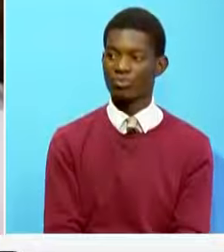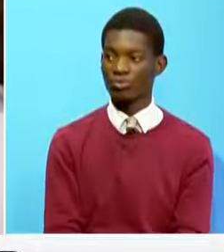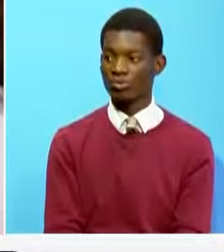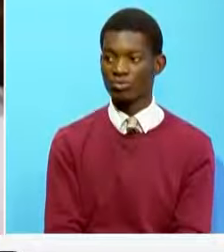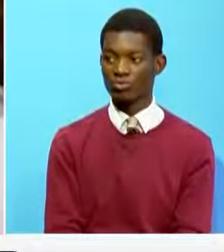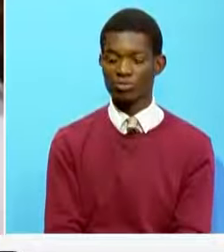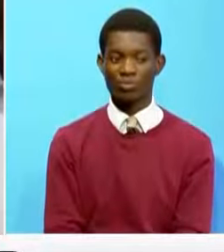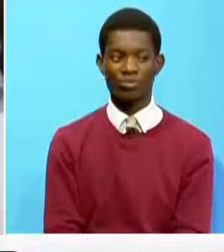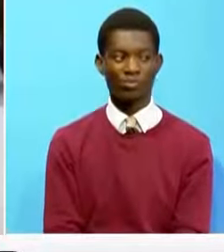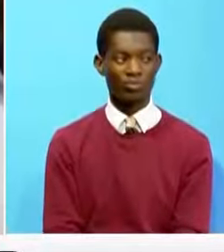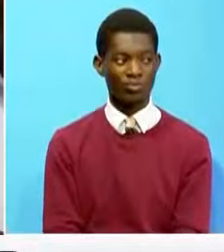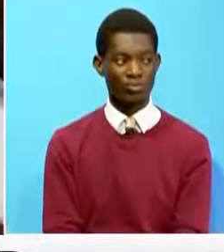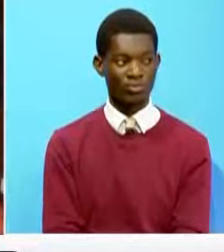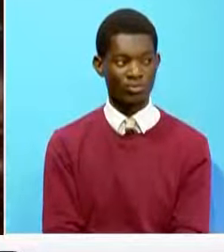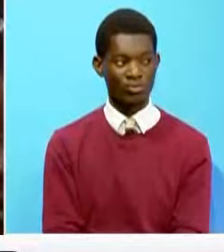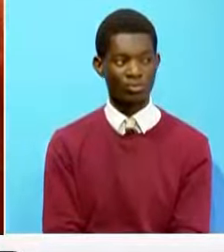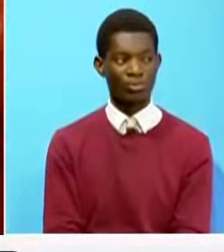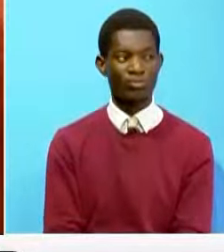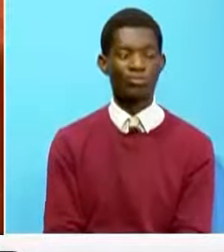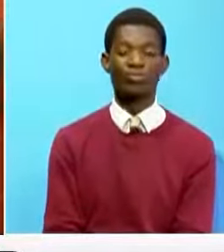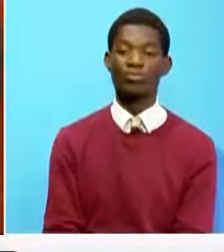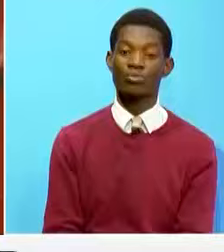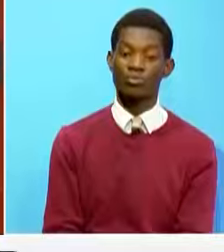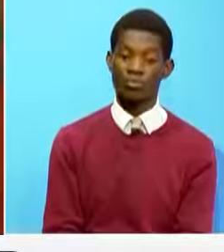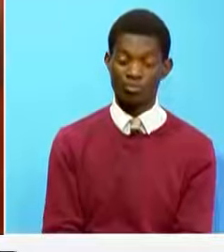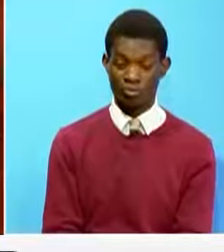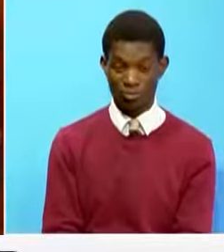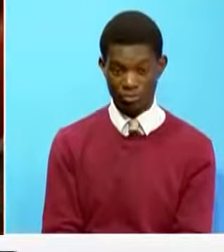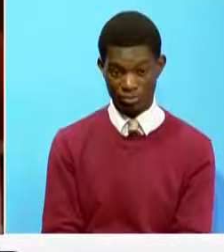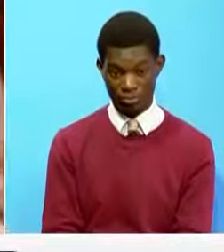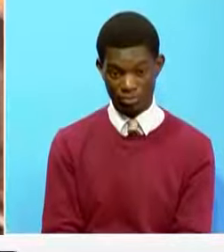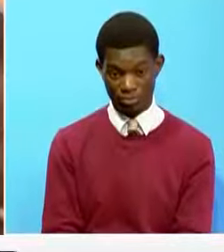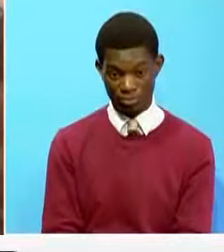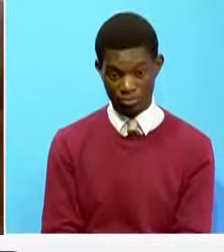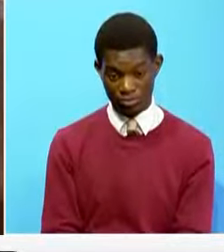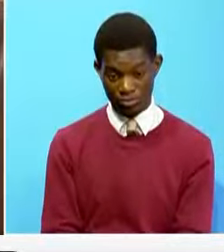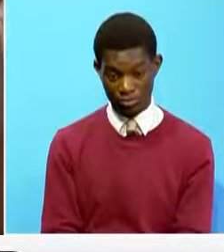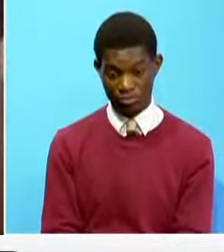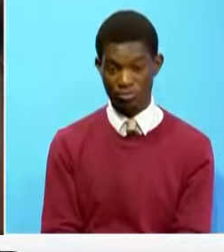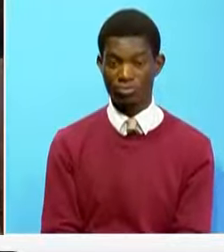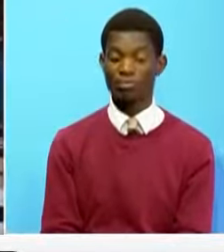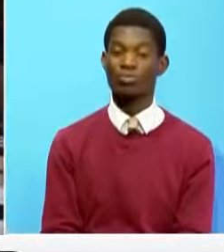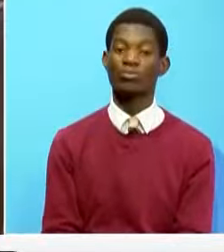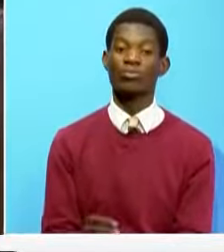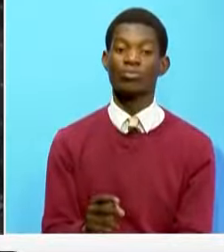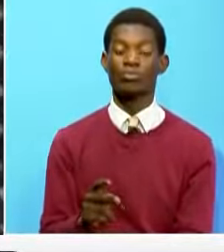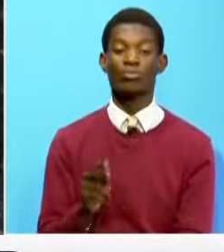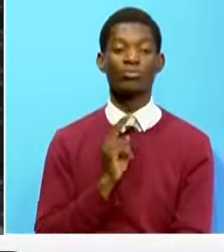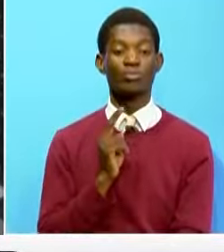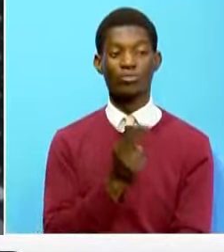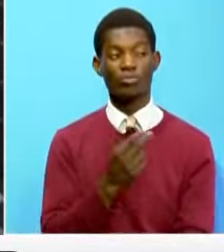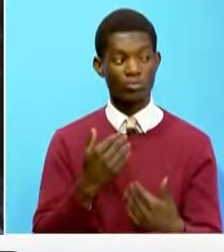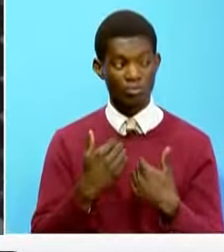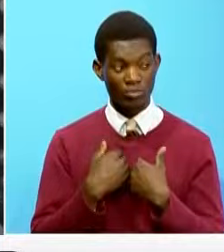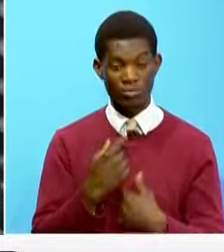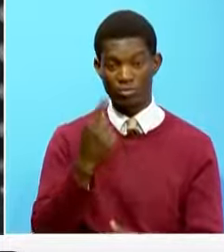contested, we appeal to you that at a certain time there is only one leader. And